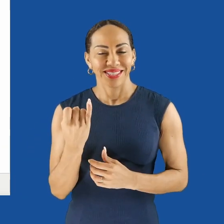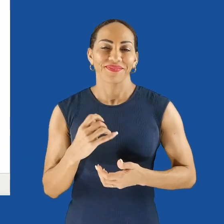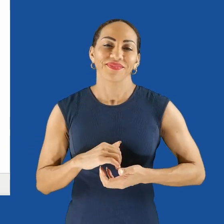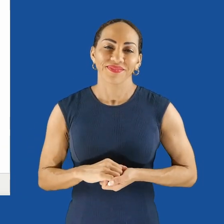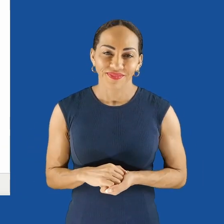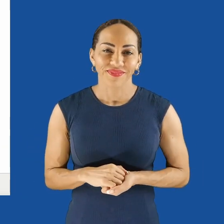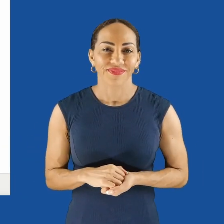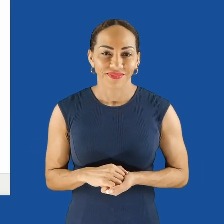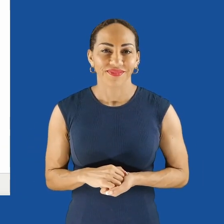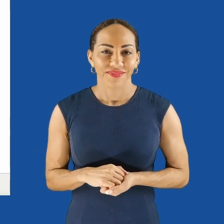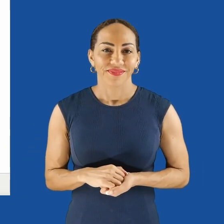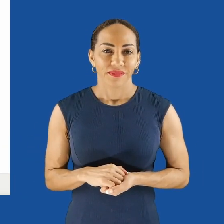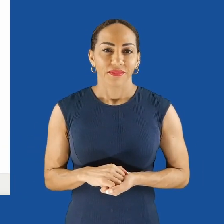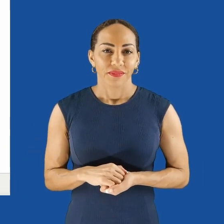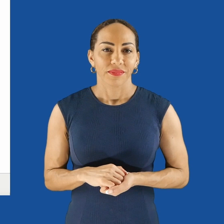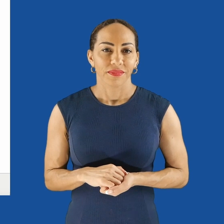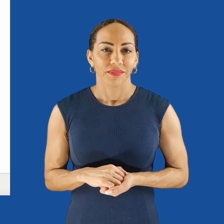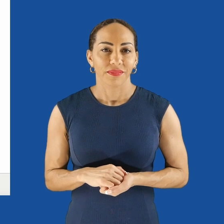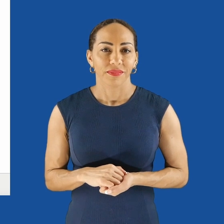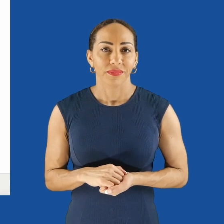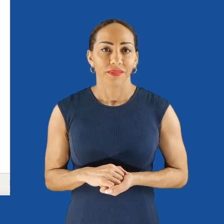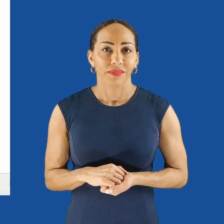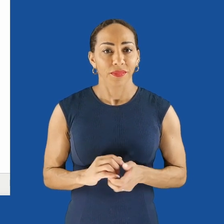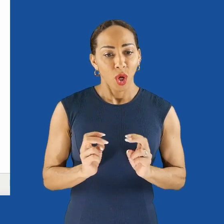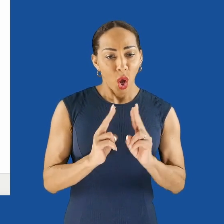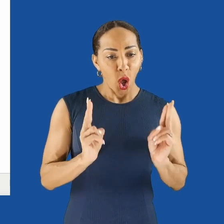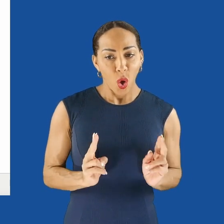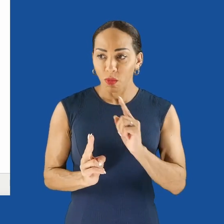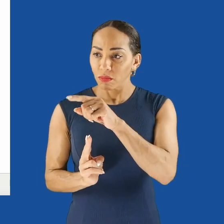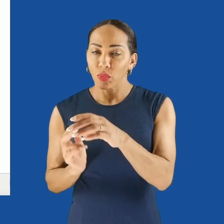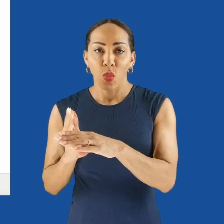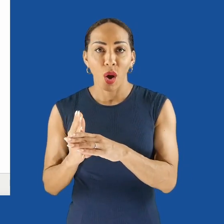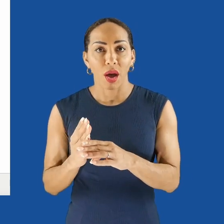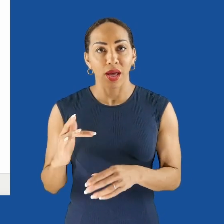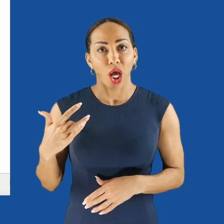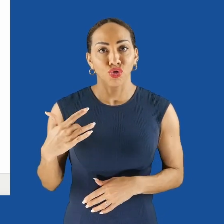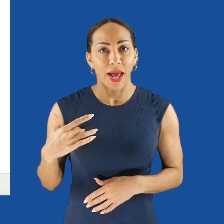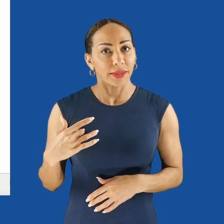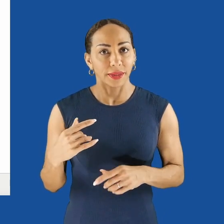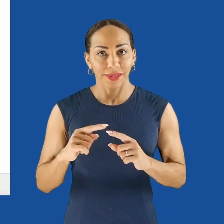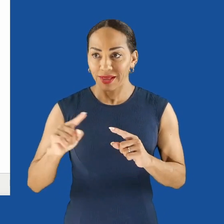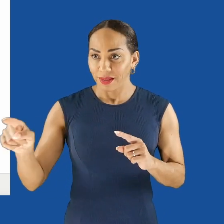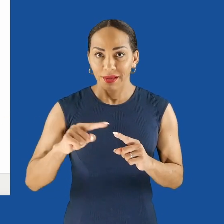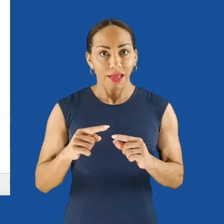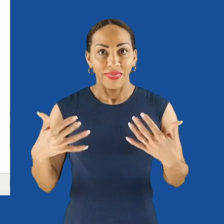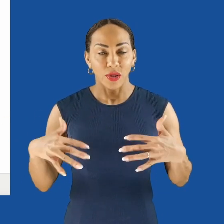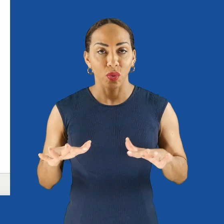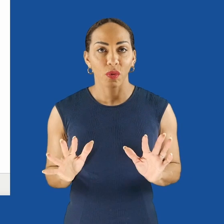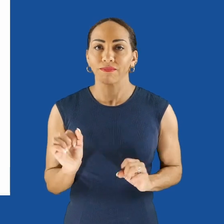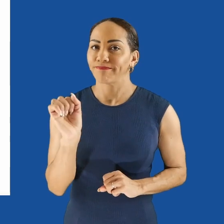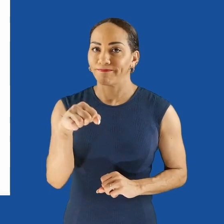Will your journeys to and from work be between your home and work addresses? Yes.